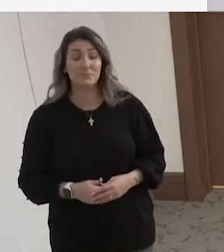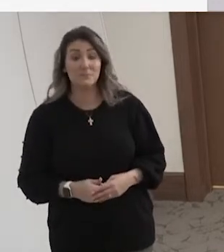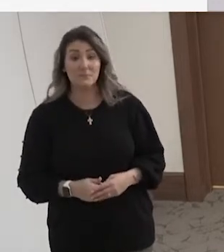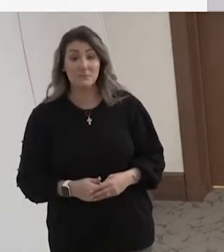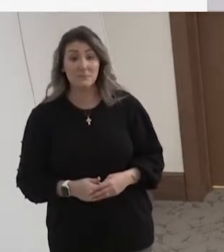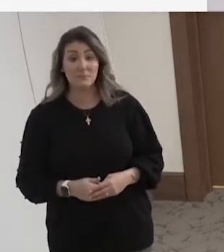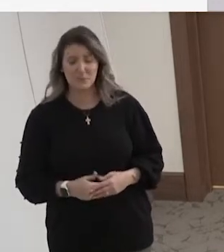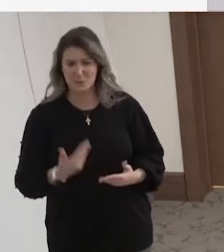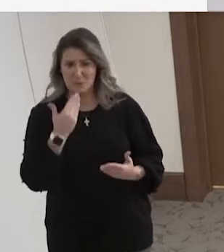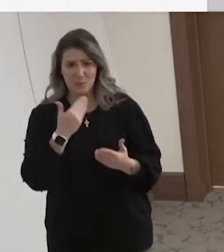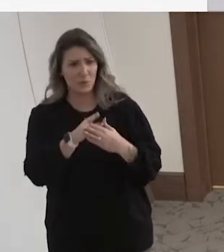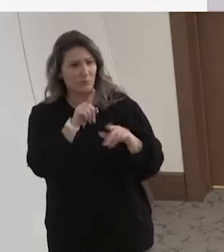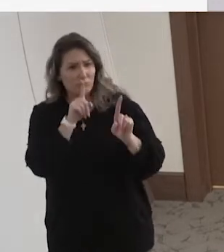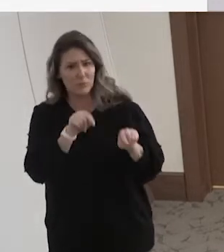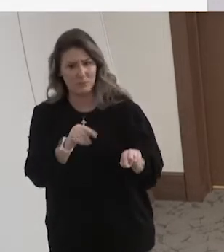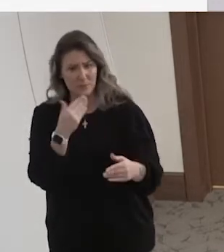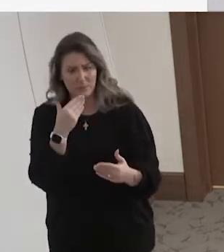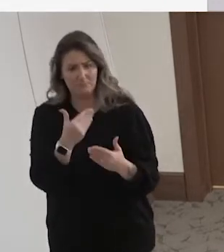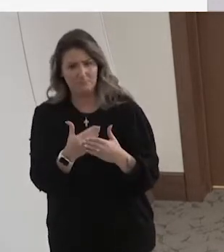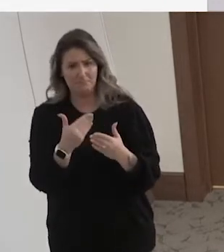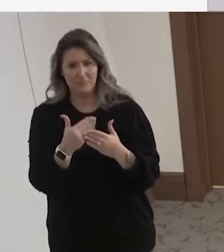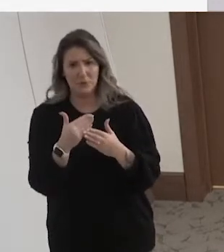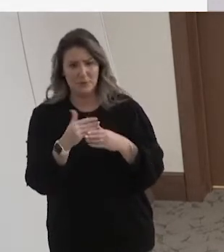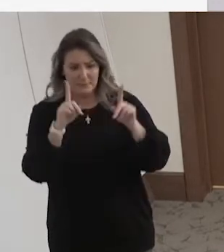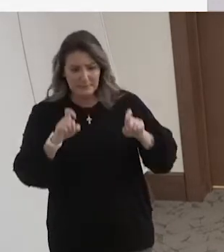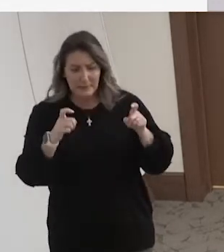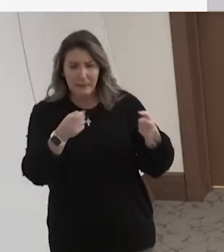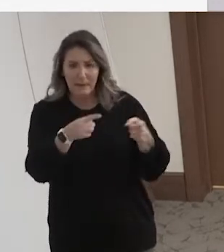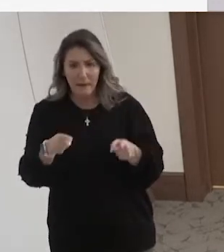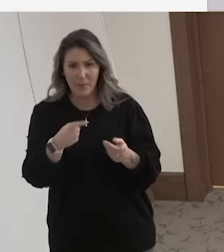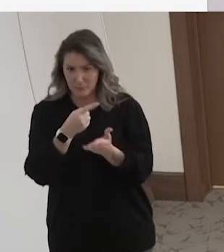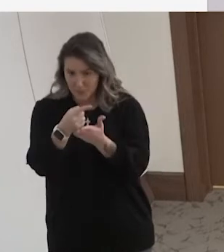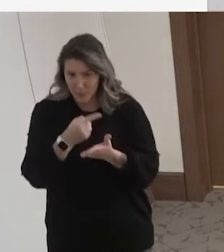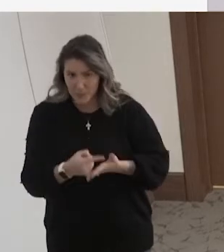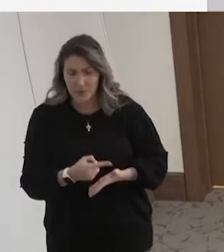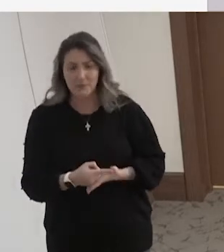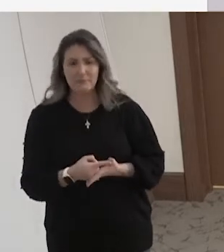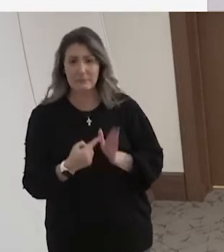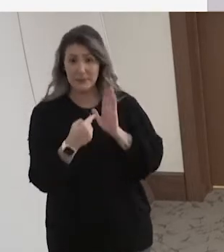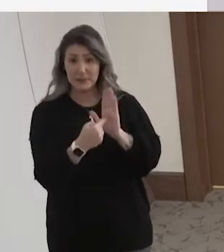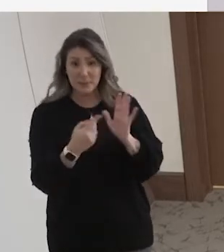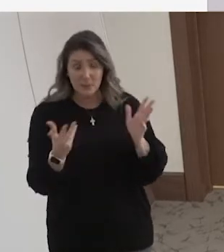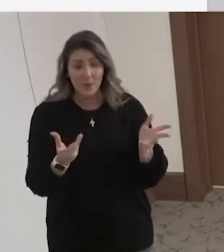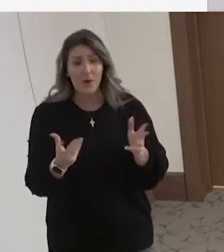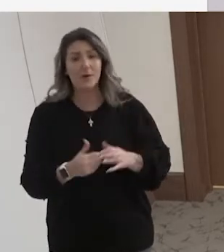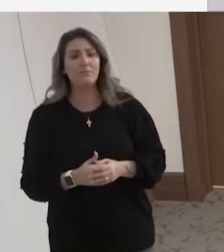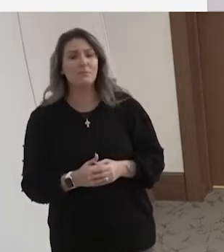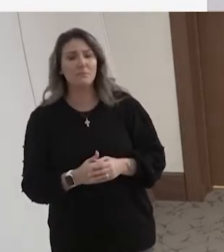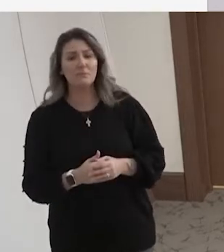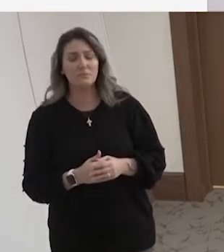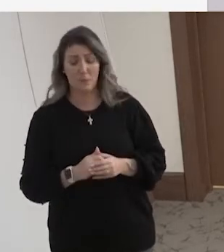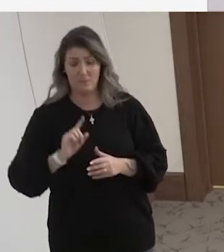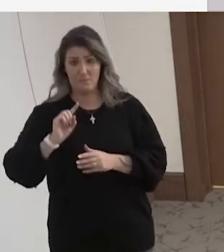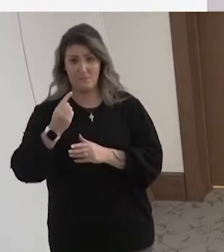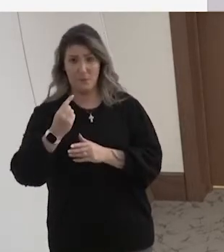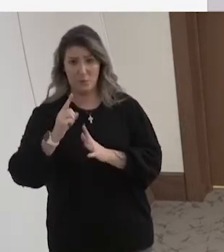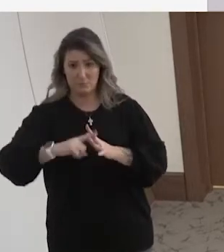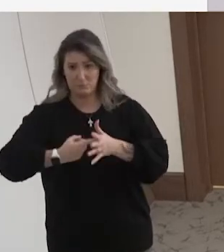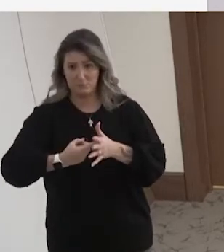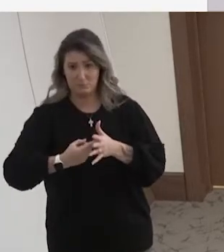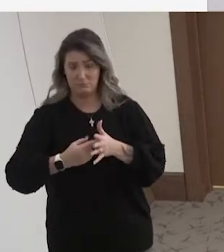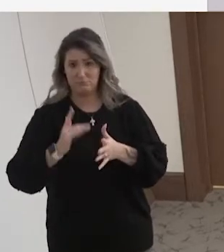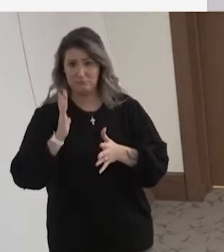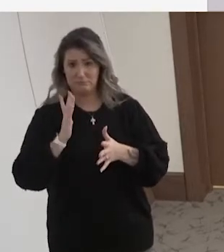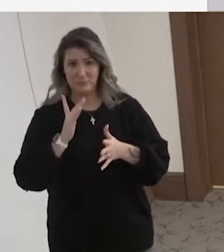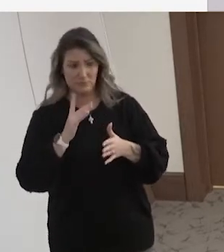good responses with the testing that's happening weekly here. Some examples of this are when we first started, they would